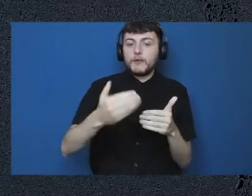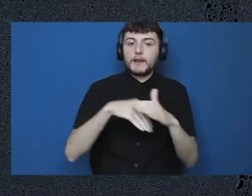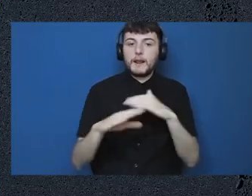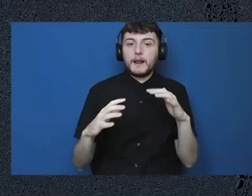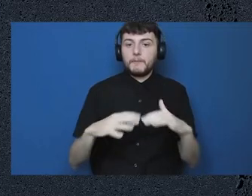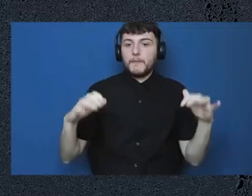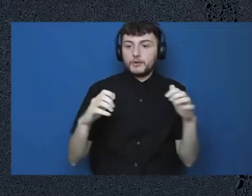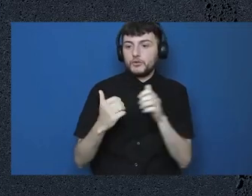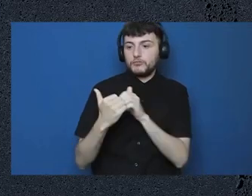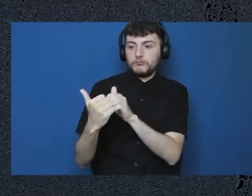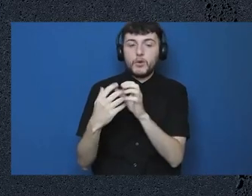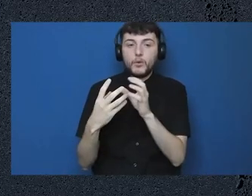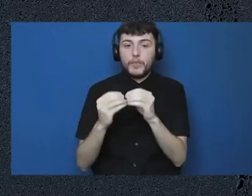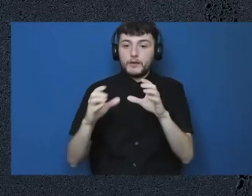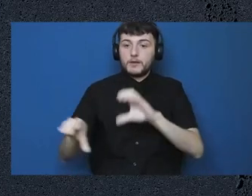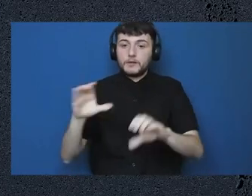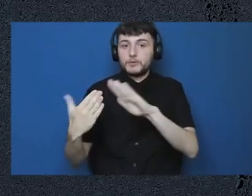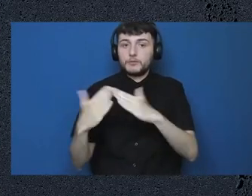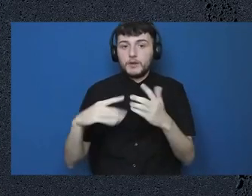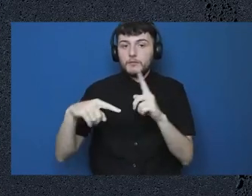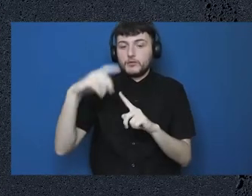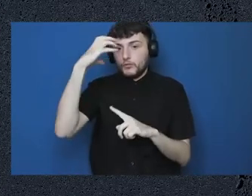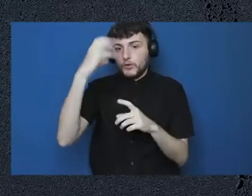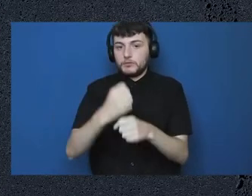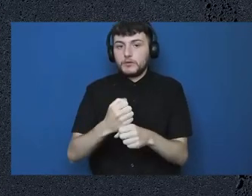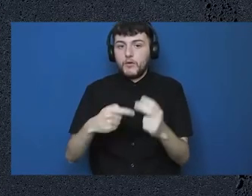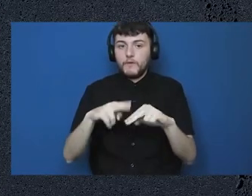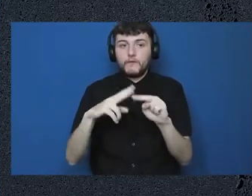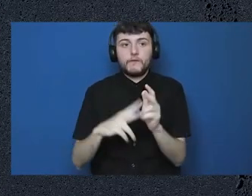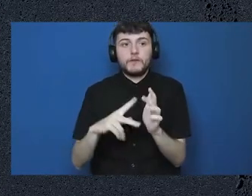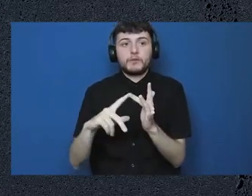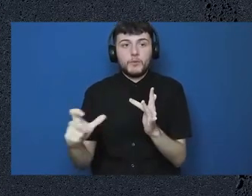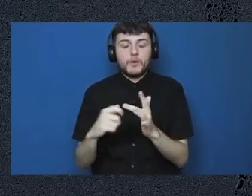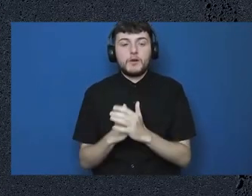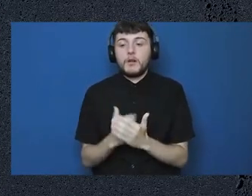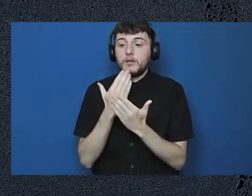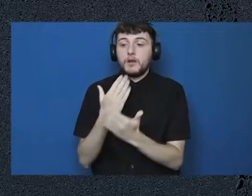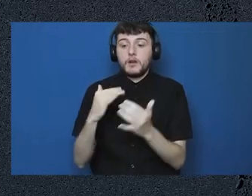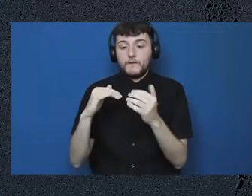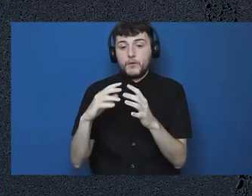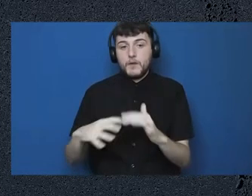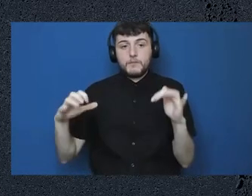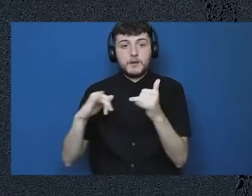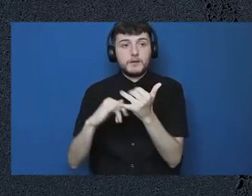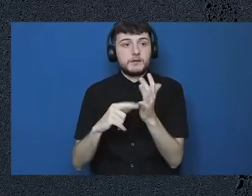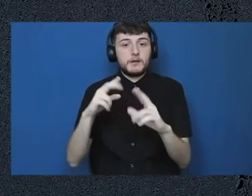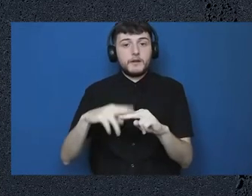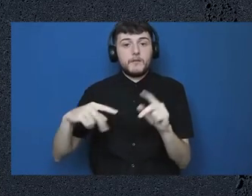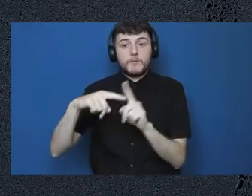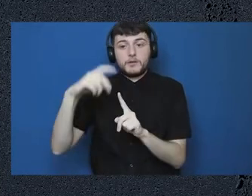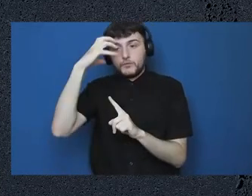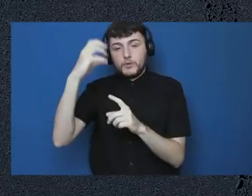Royal Society of Victoria. And thank you very much to the staff from Parliament and the Royal Society for your